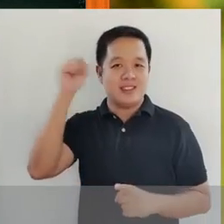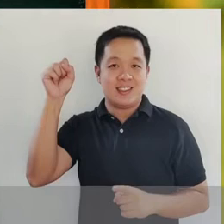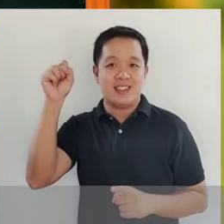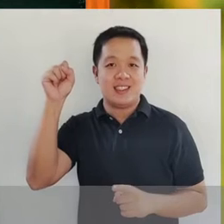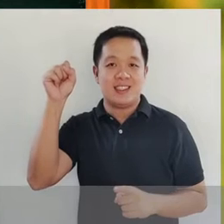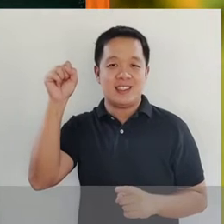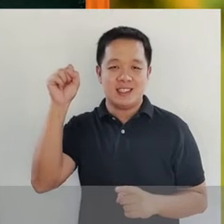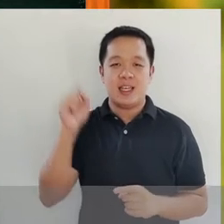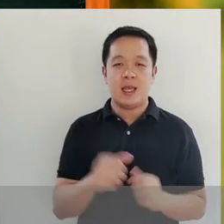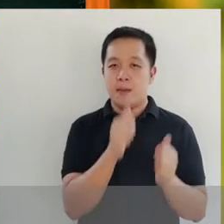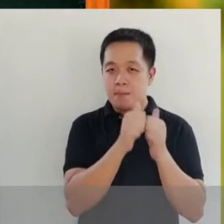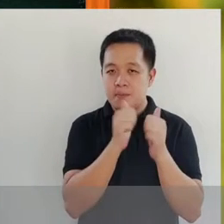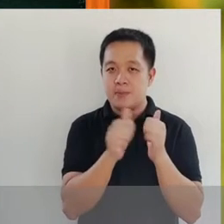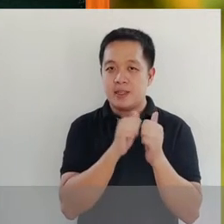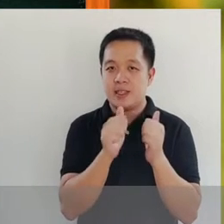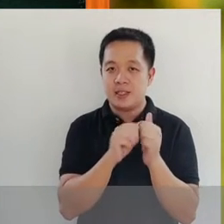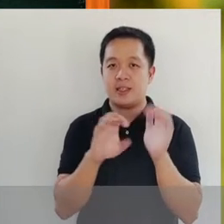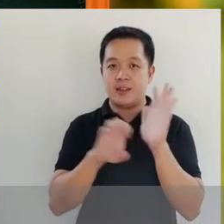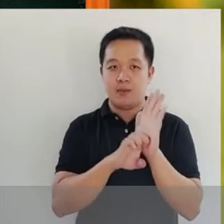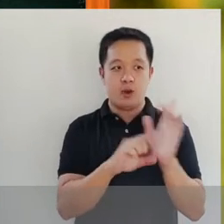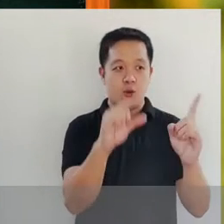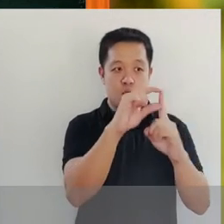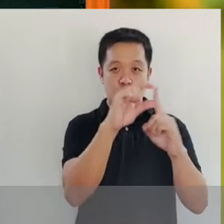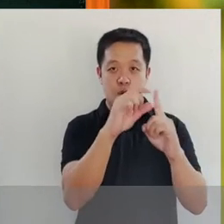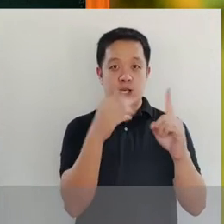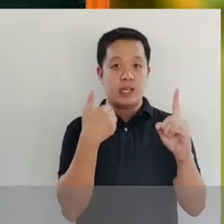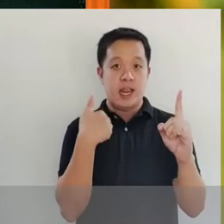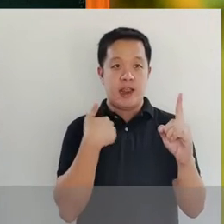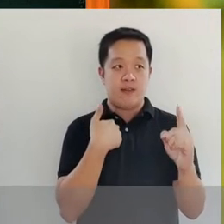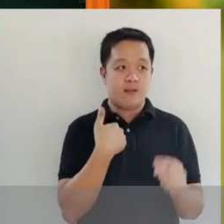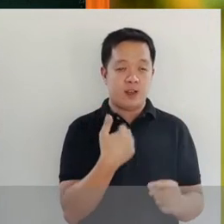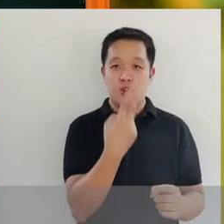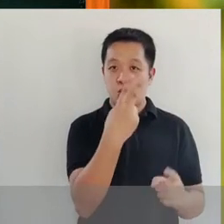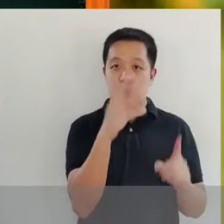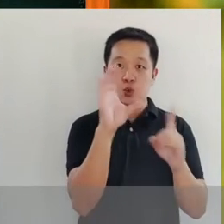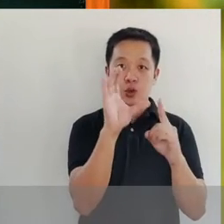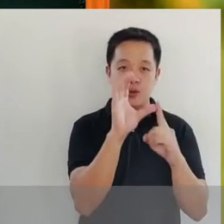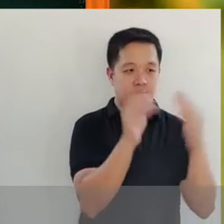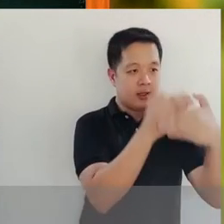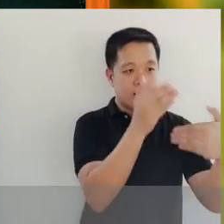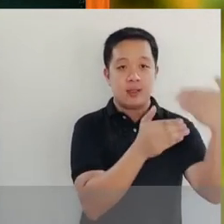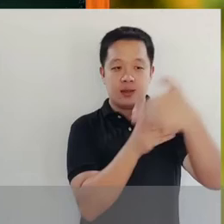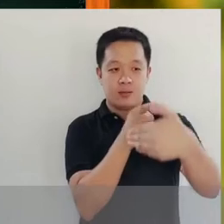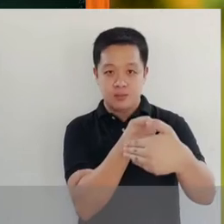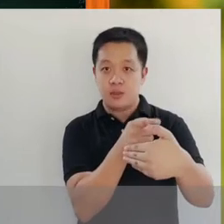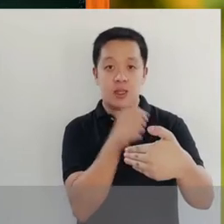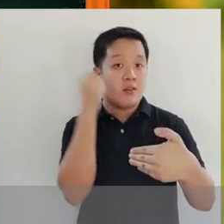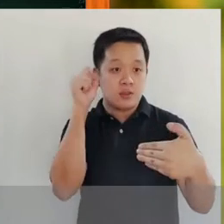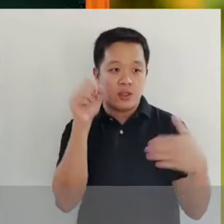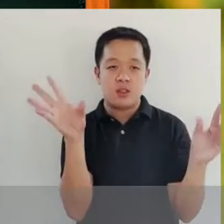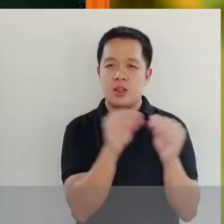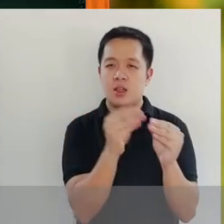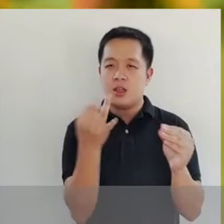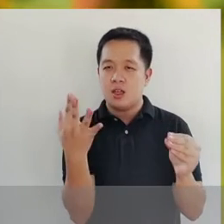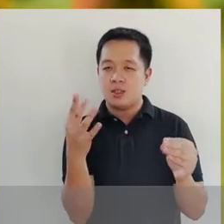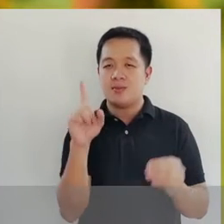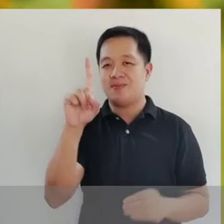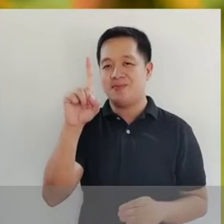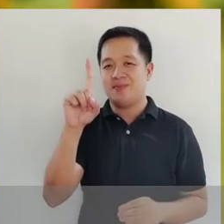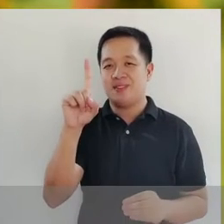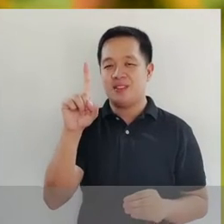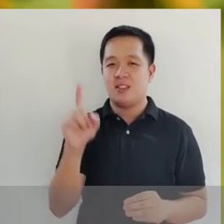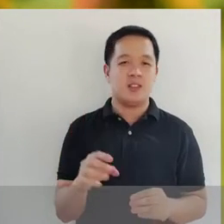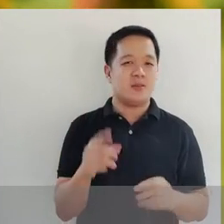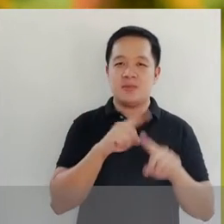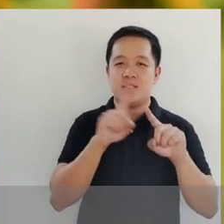digraphs. Consonant digraphs are two consonants next to each other that produce only one sound, unlike